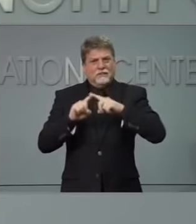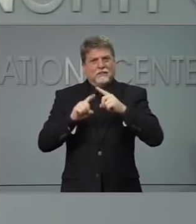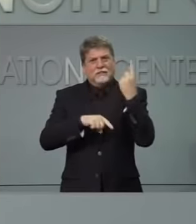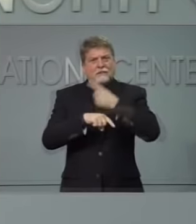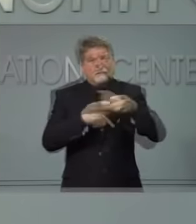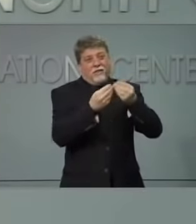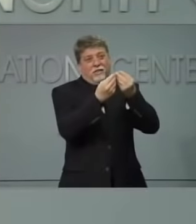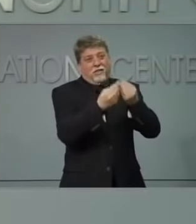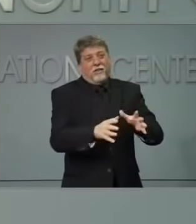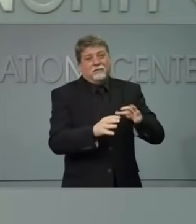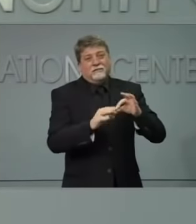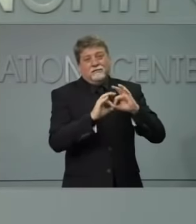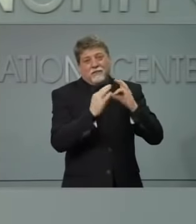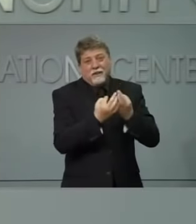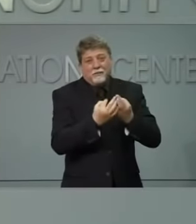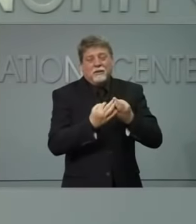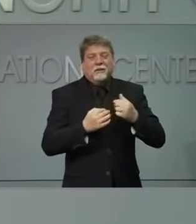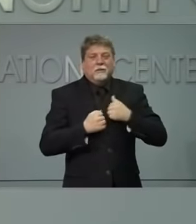the percent of tests returned.